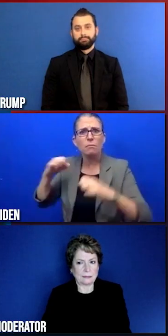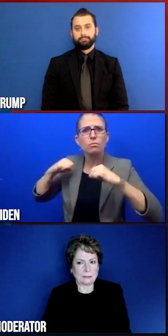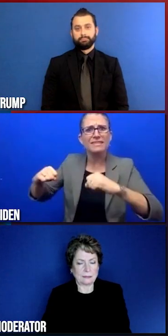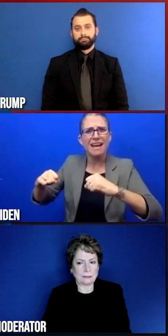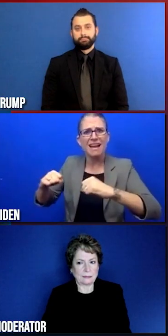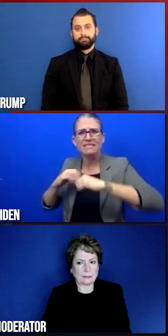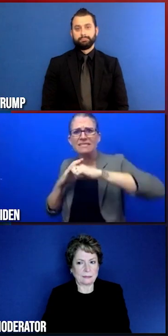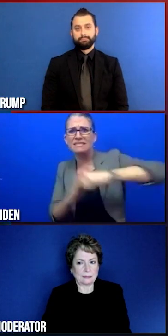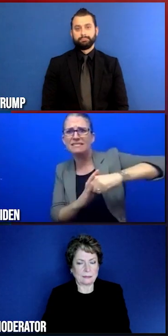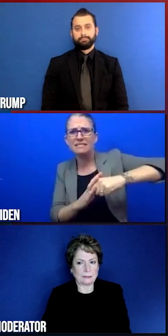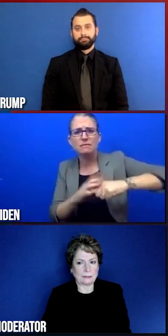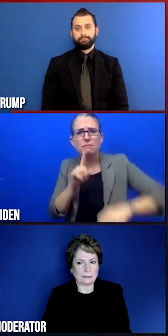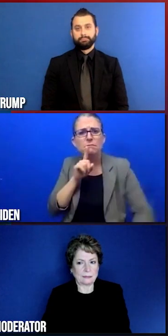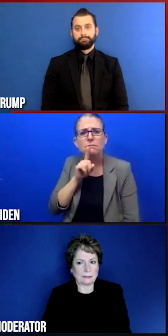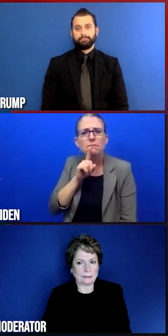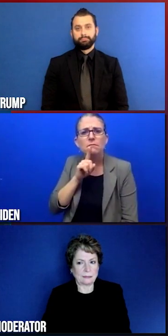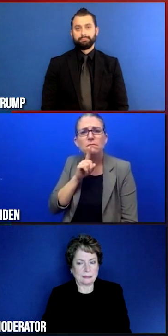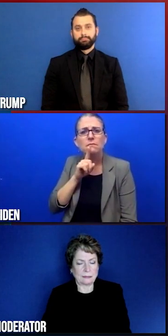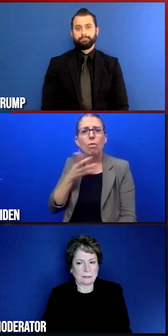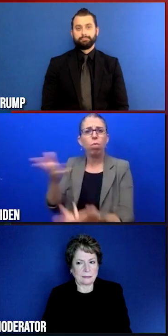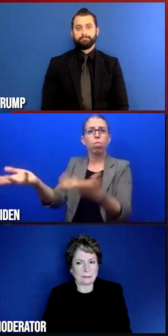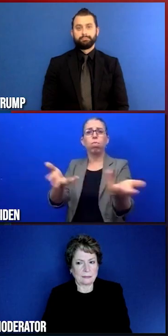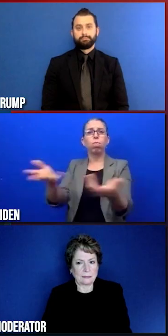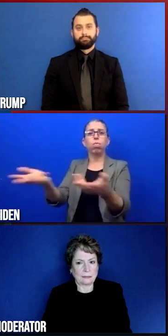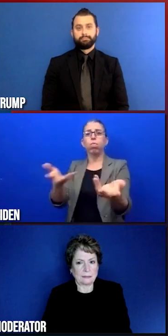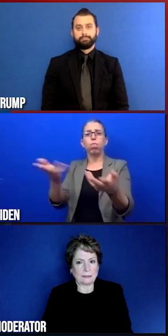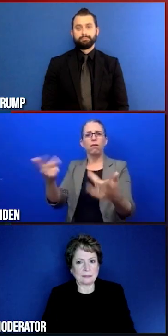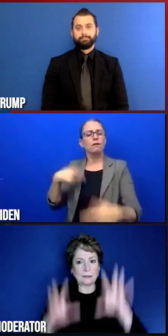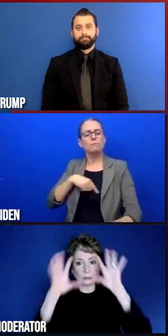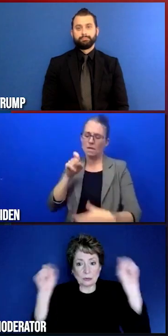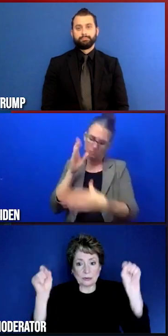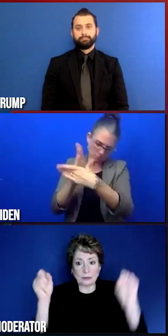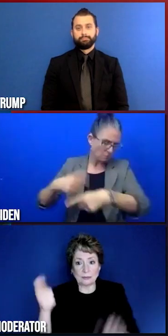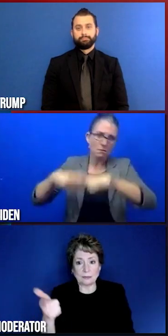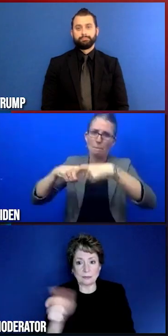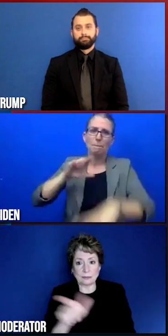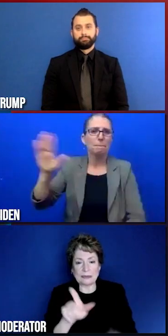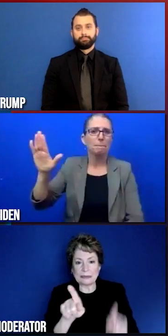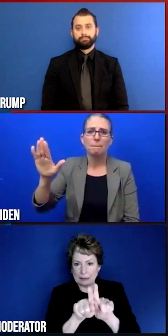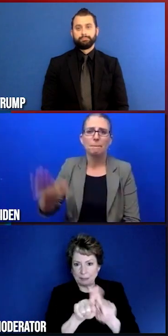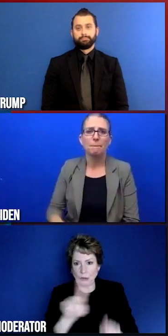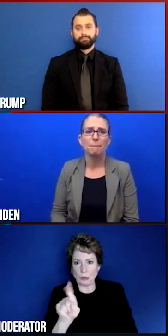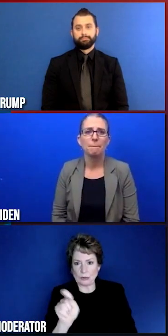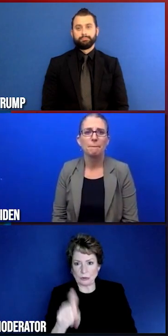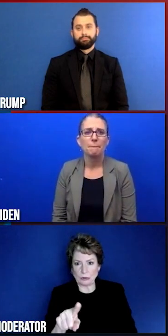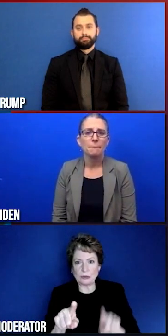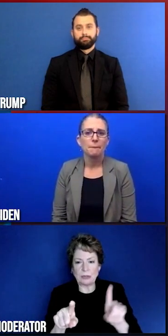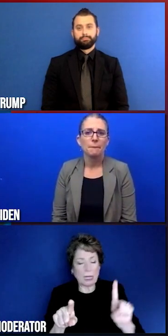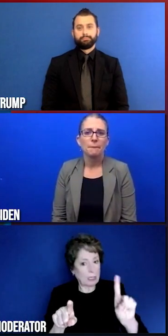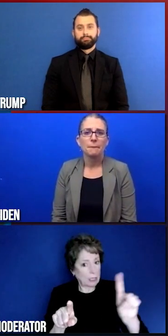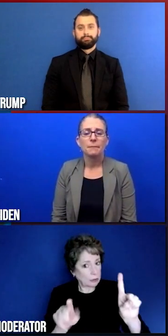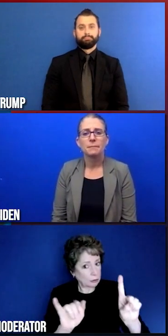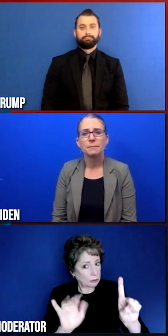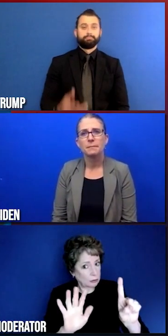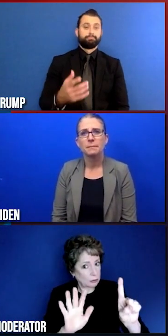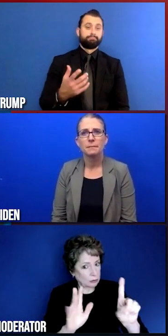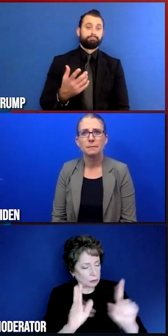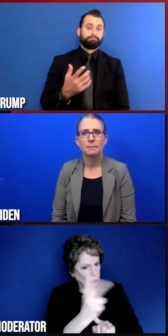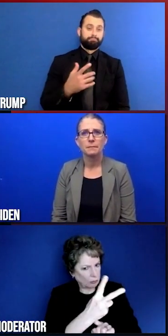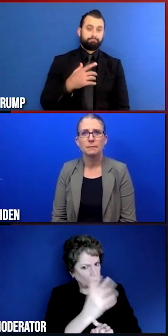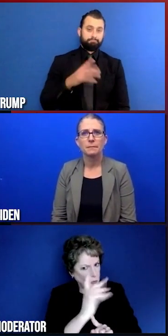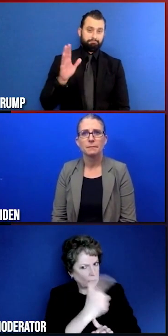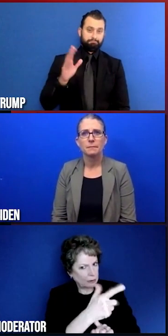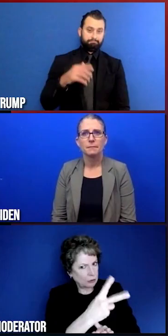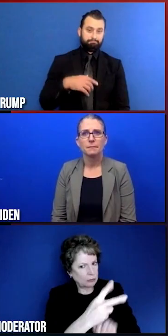sovereignty. President Trump, same question to you. Let me ask the Yes. question. You're going to have 2 minutes to respond. For 2 elections in a row now, there has been